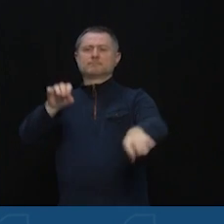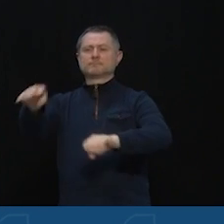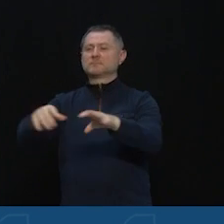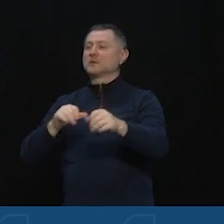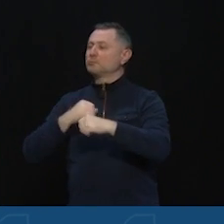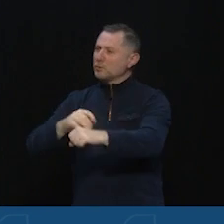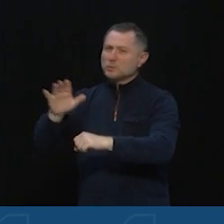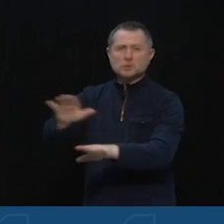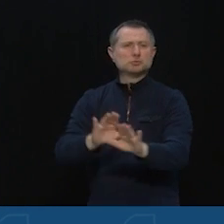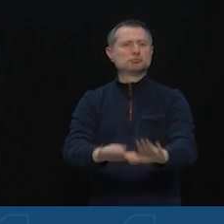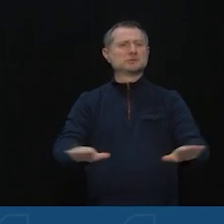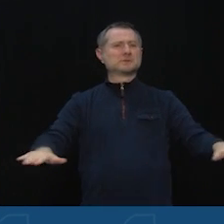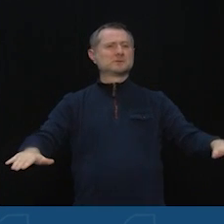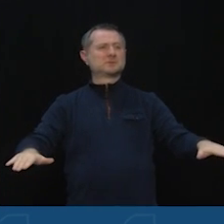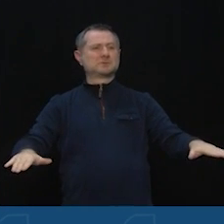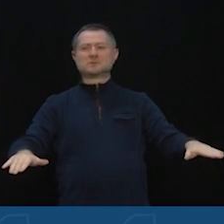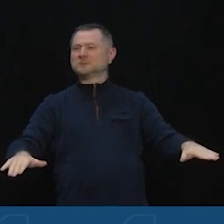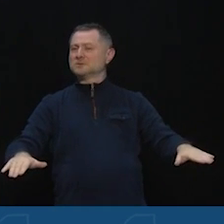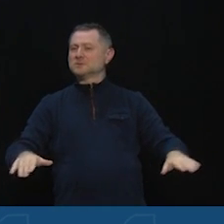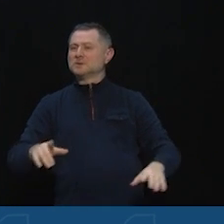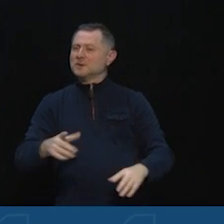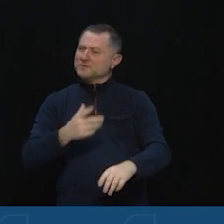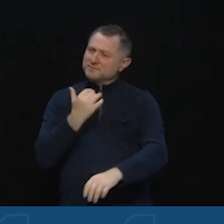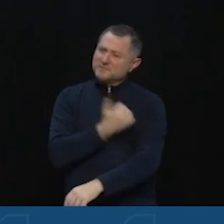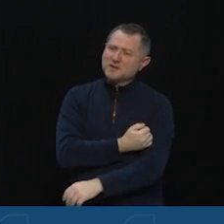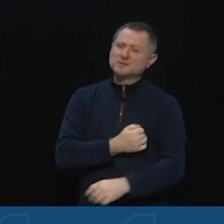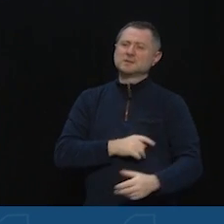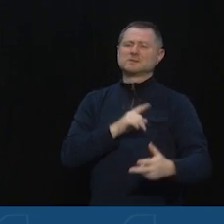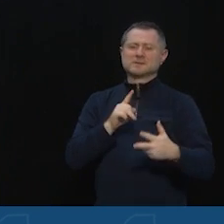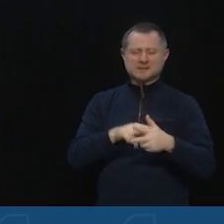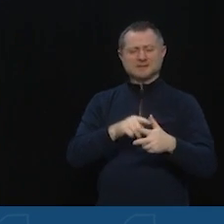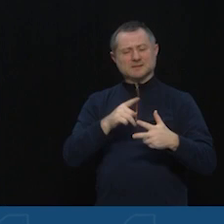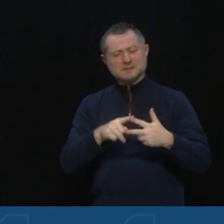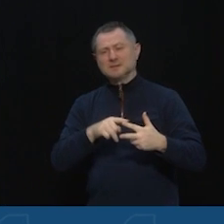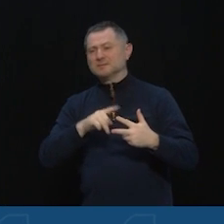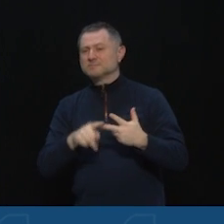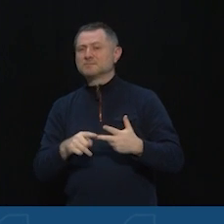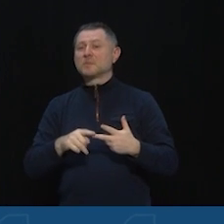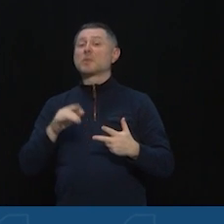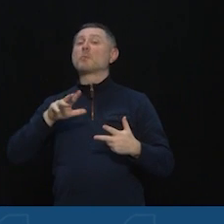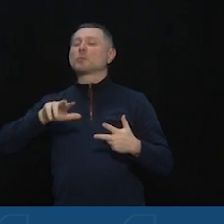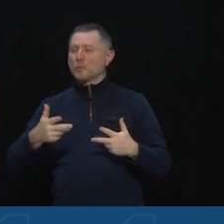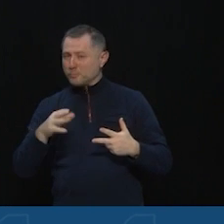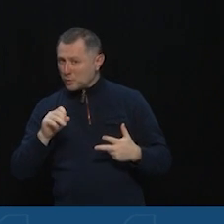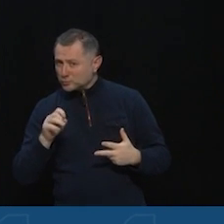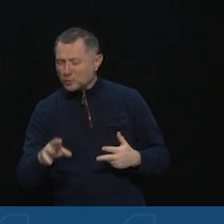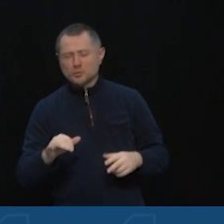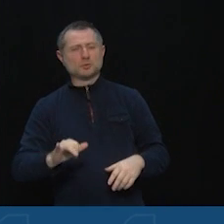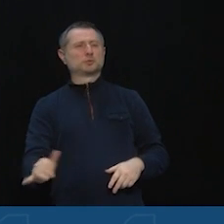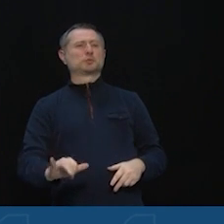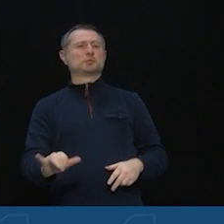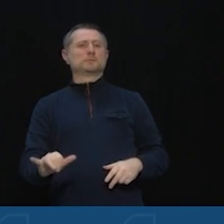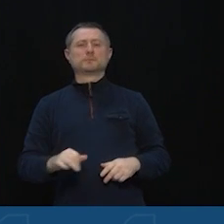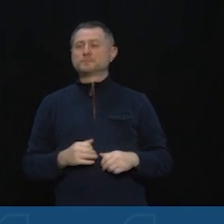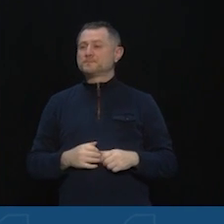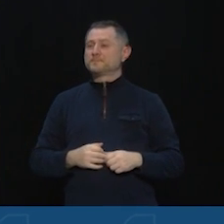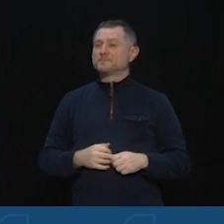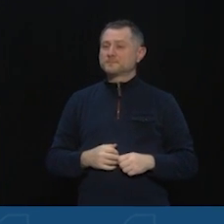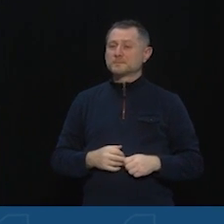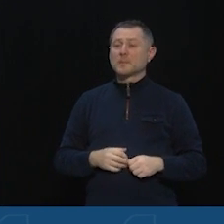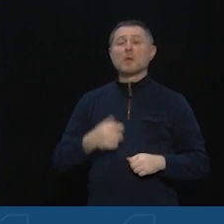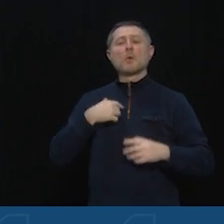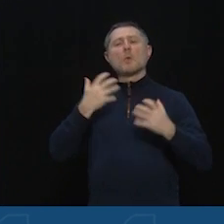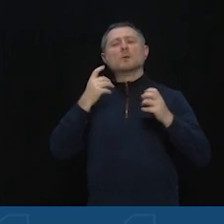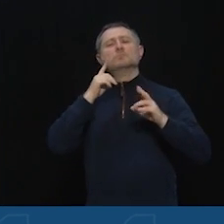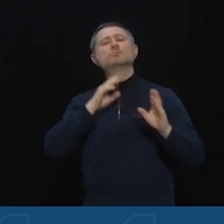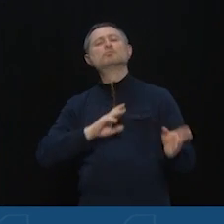Don't just get them vaccinated. Make sure that they have their full vaccinations. We want to make sure everybody's boosted who's eligible as well, too. So we'll be ready for this.